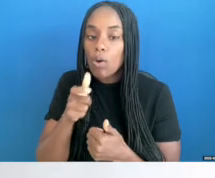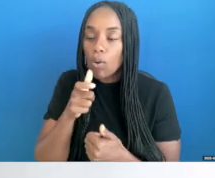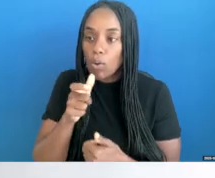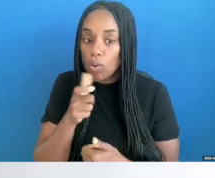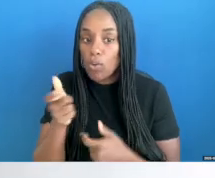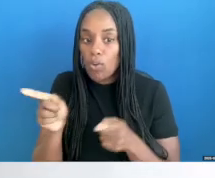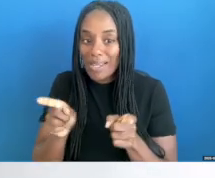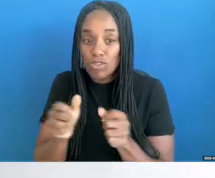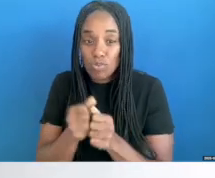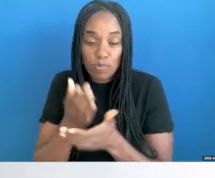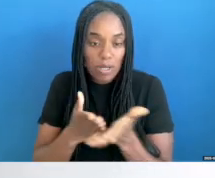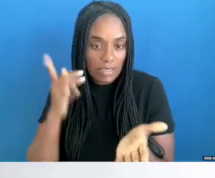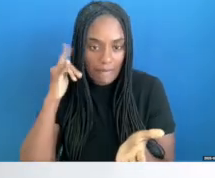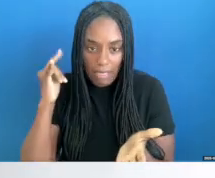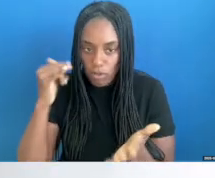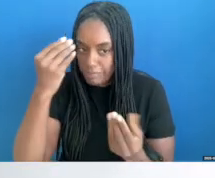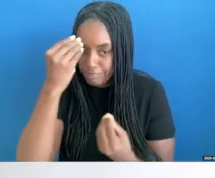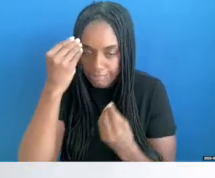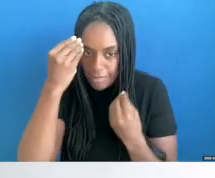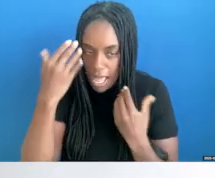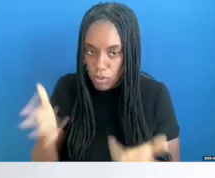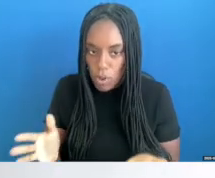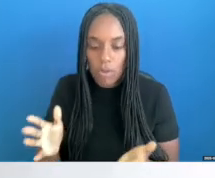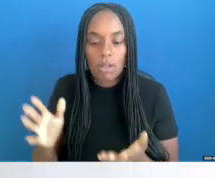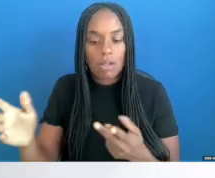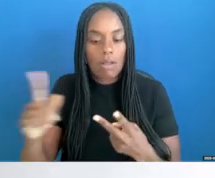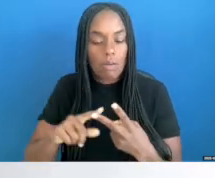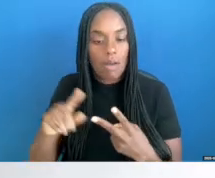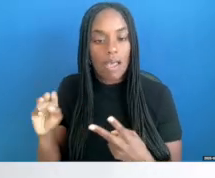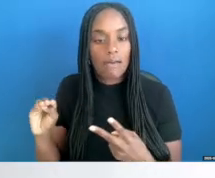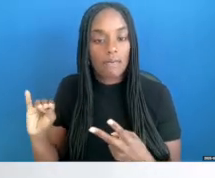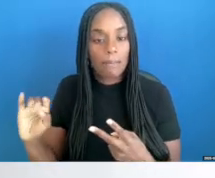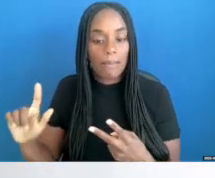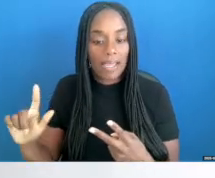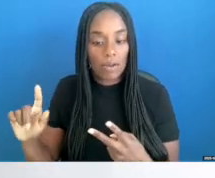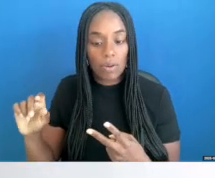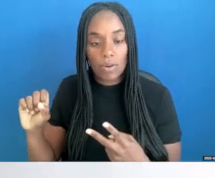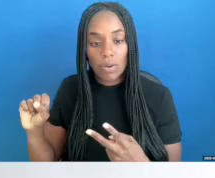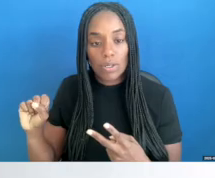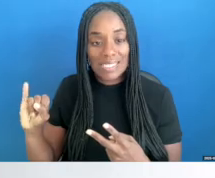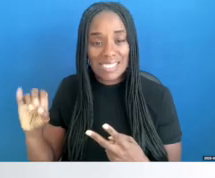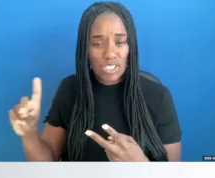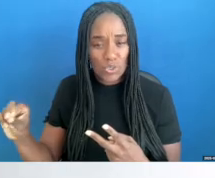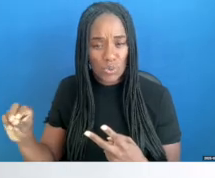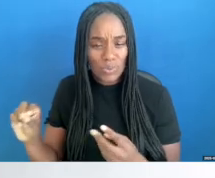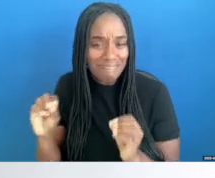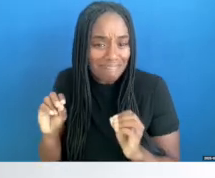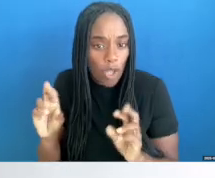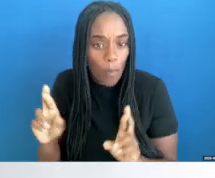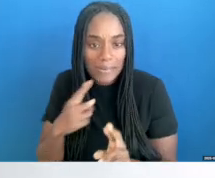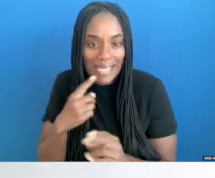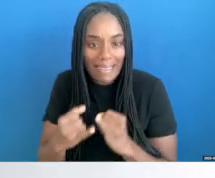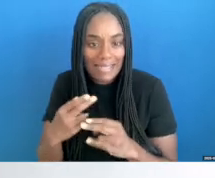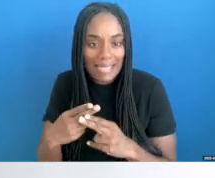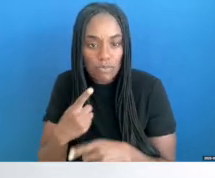California. And then we have Michael Sidhu. Hopefully, Michael, I'm pronouncing your last name correctly. And then the other